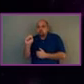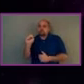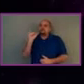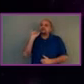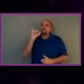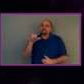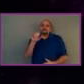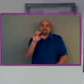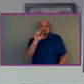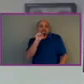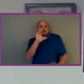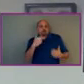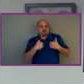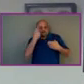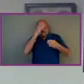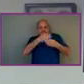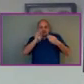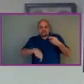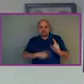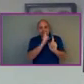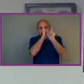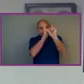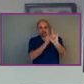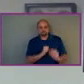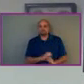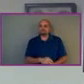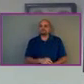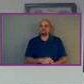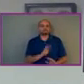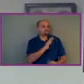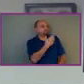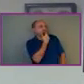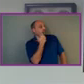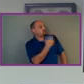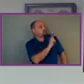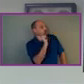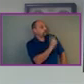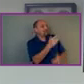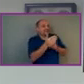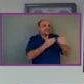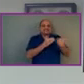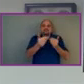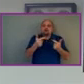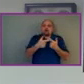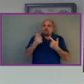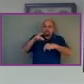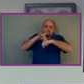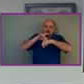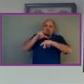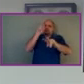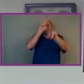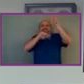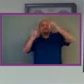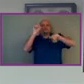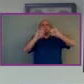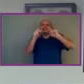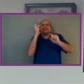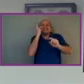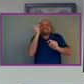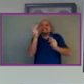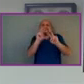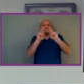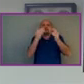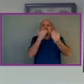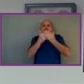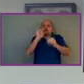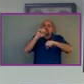That's a great question. So although we can't see the characteristics of the Trojans very well from the ground, Lucy has 5 cameras